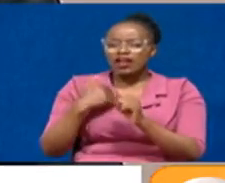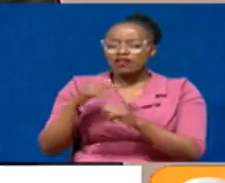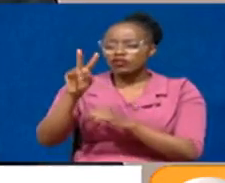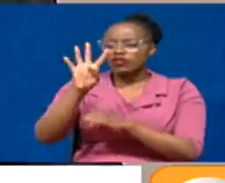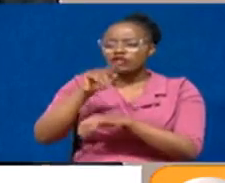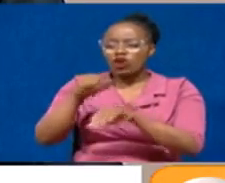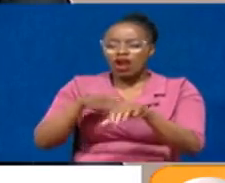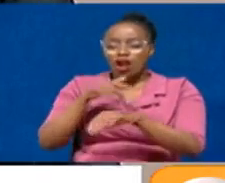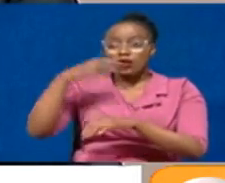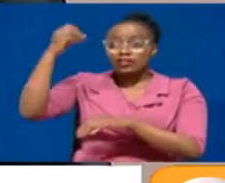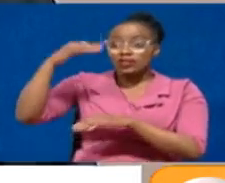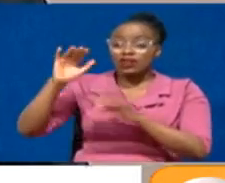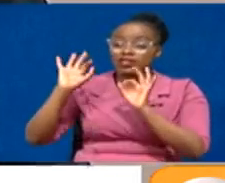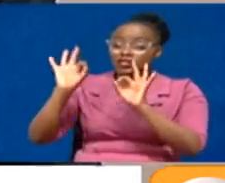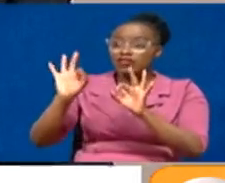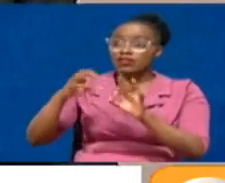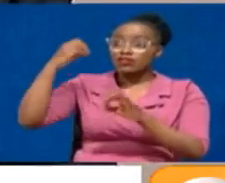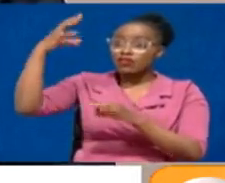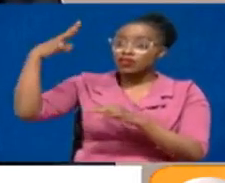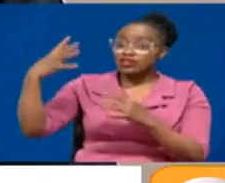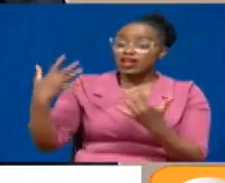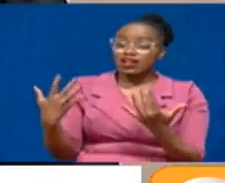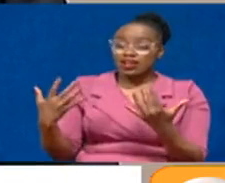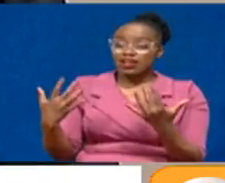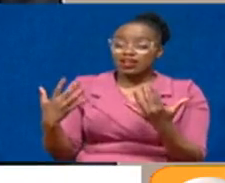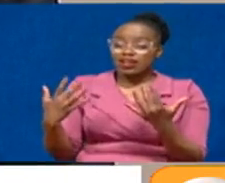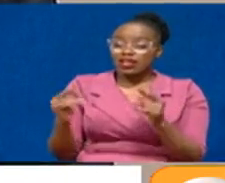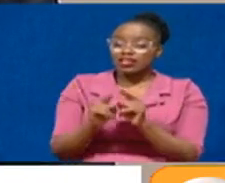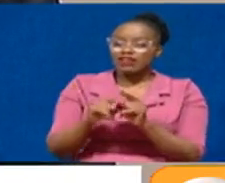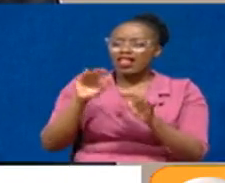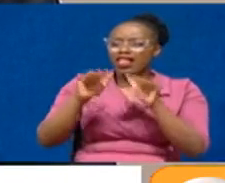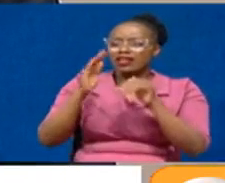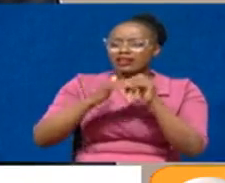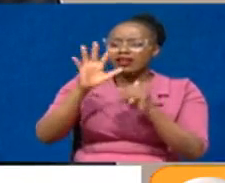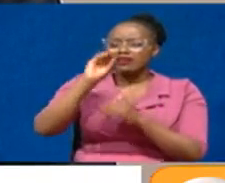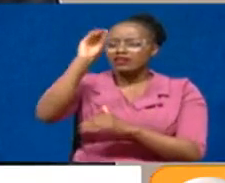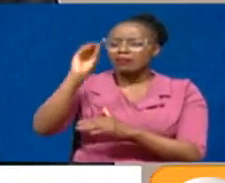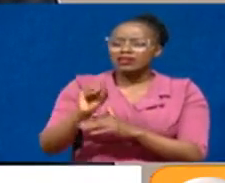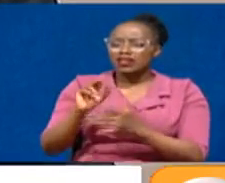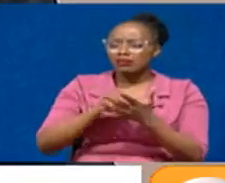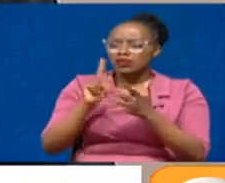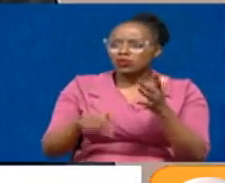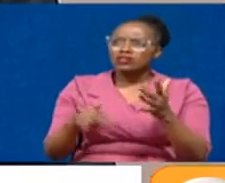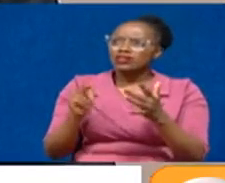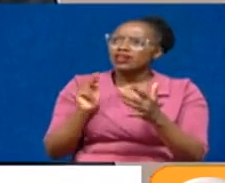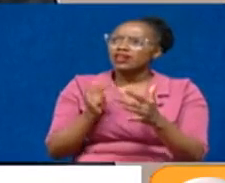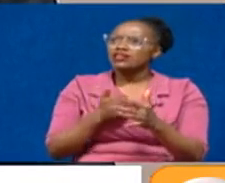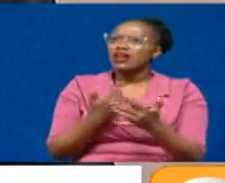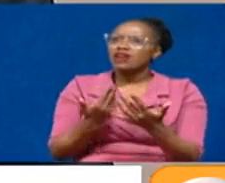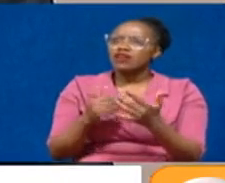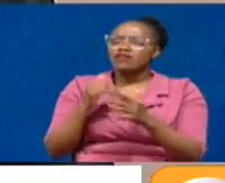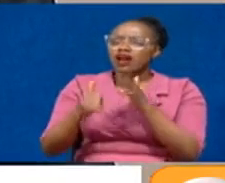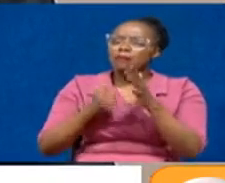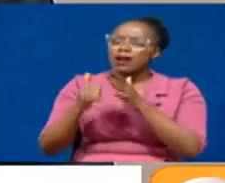hours. Mm-hmm. Solar is, the efficiency of the solar is about less than 50%. So if you are running a